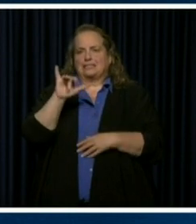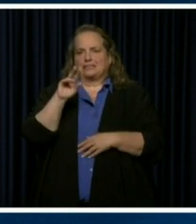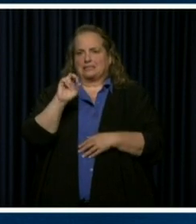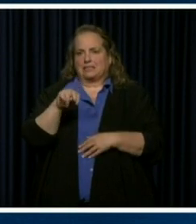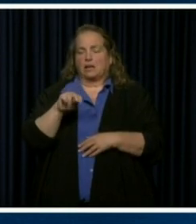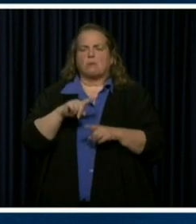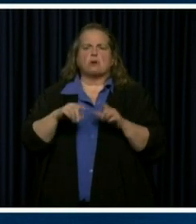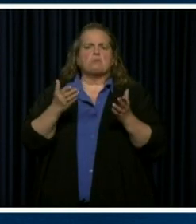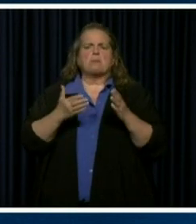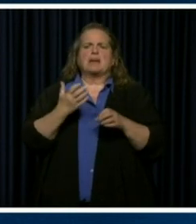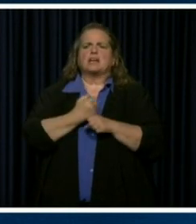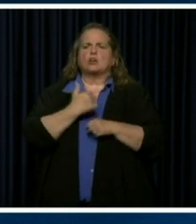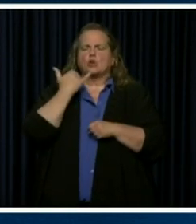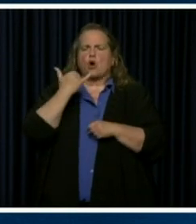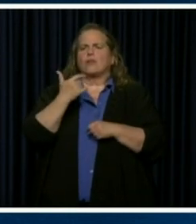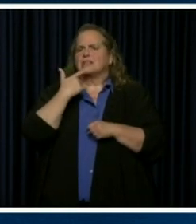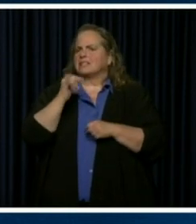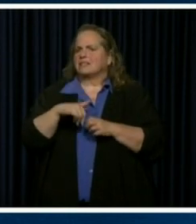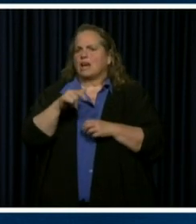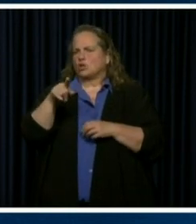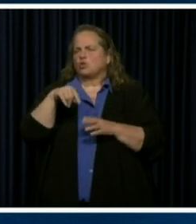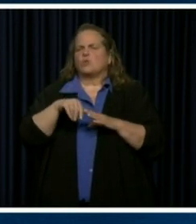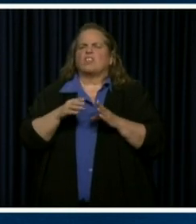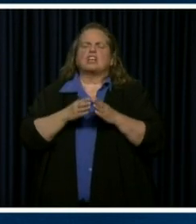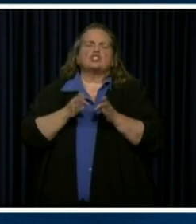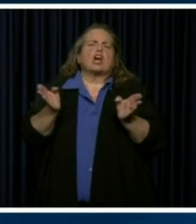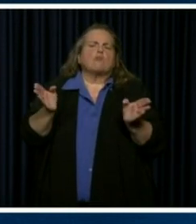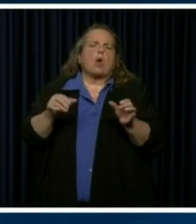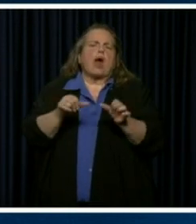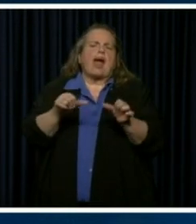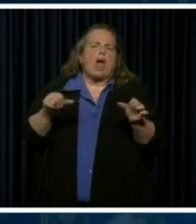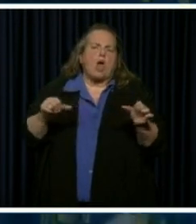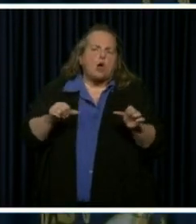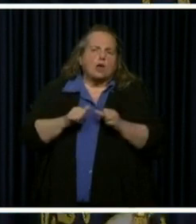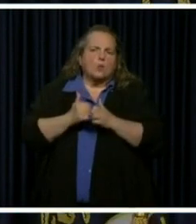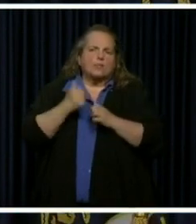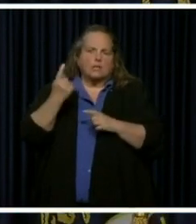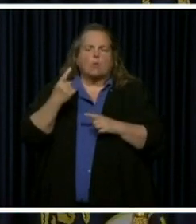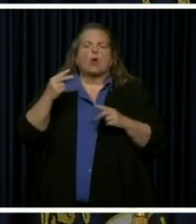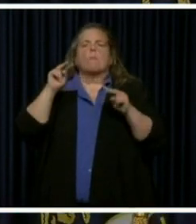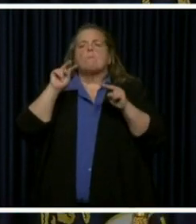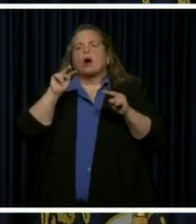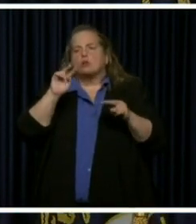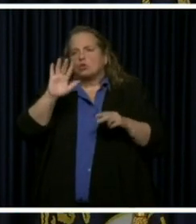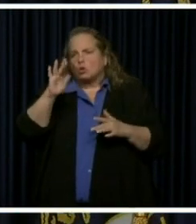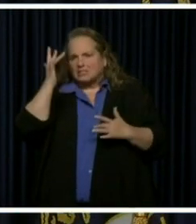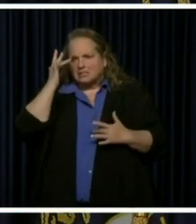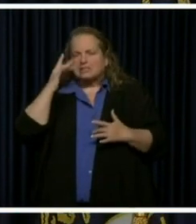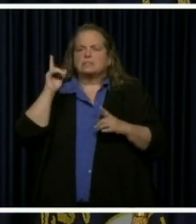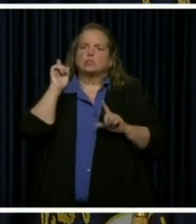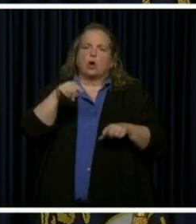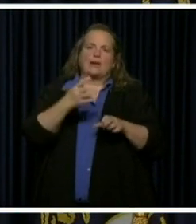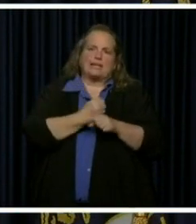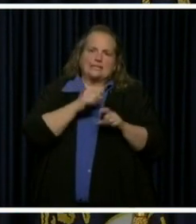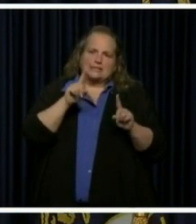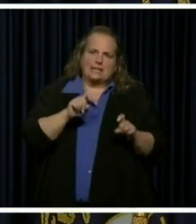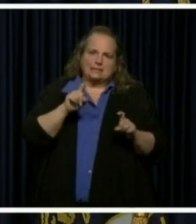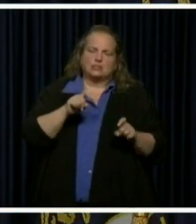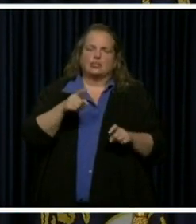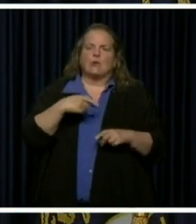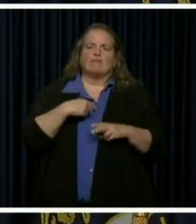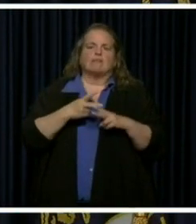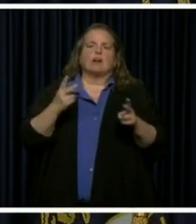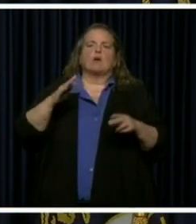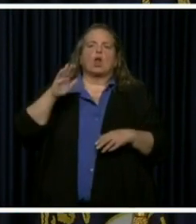also may get a call saying that you are in a general area with somebody, monitor your symptoms, go get tested. You have a very